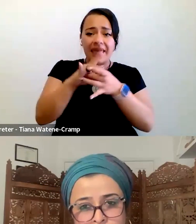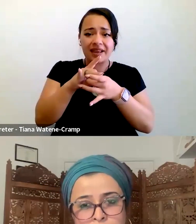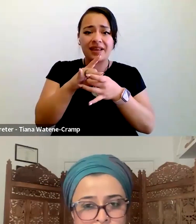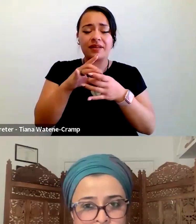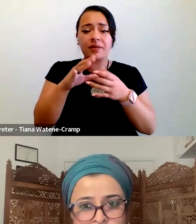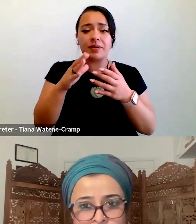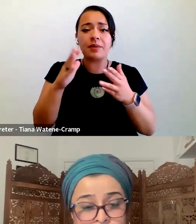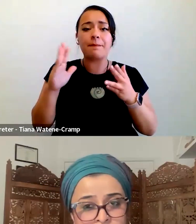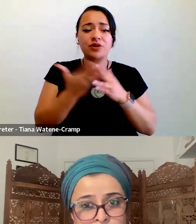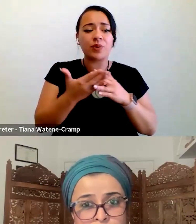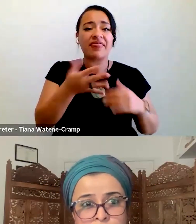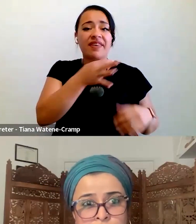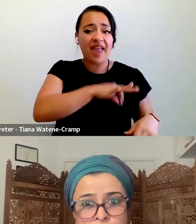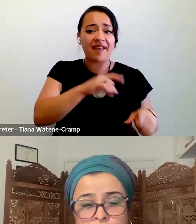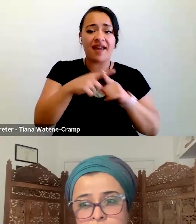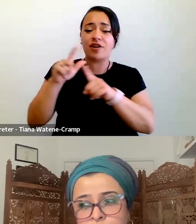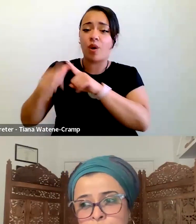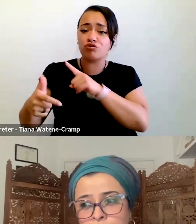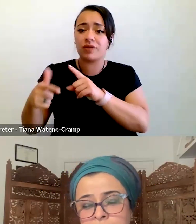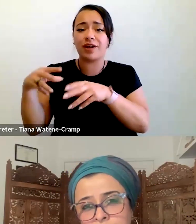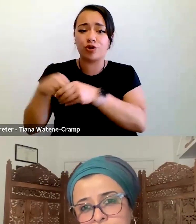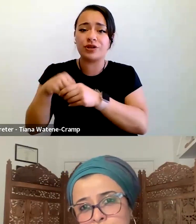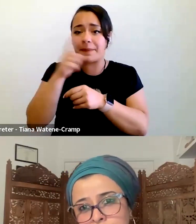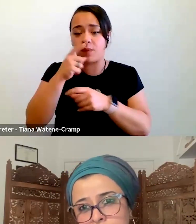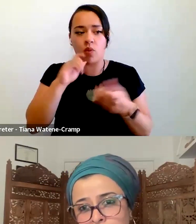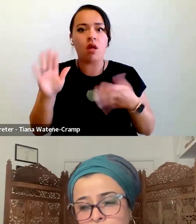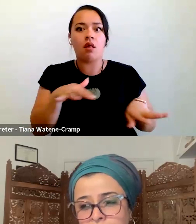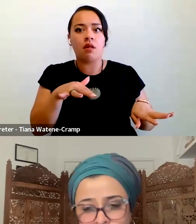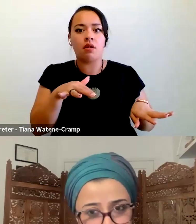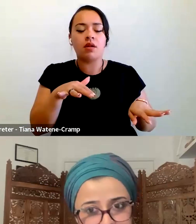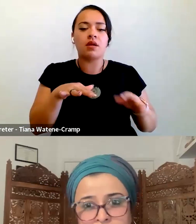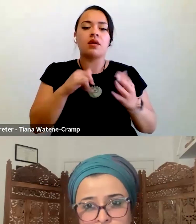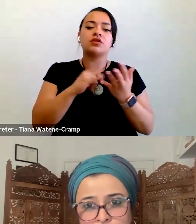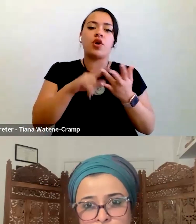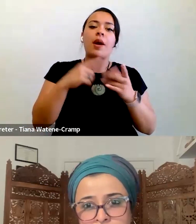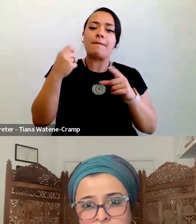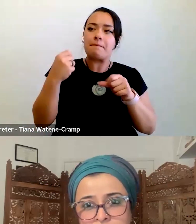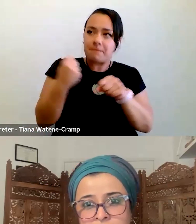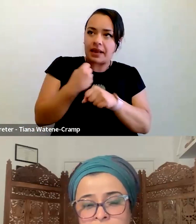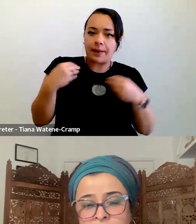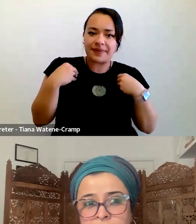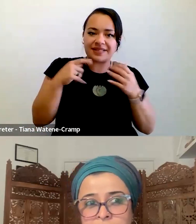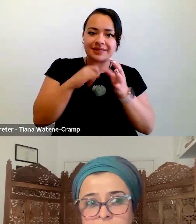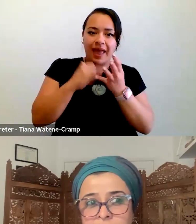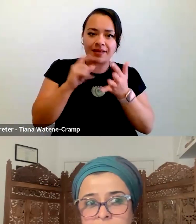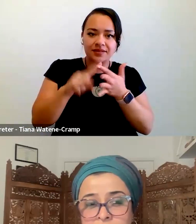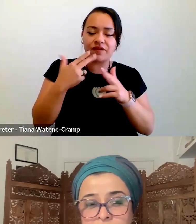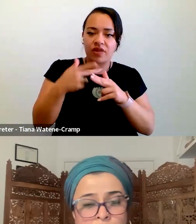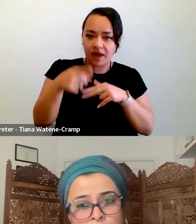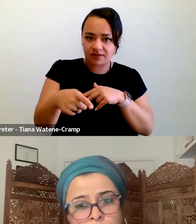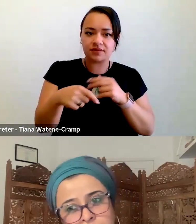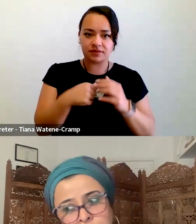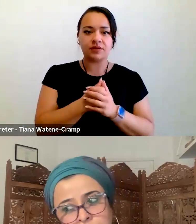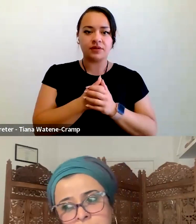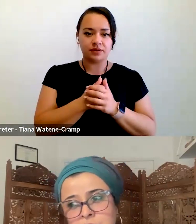inclusion, people pay attention. Sad, but true. So make the fiscal sale, make the business case for it, and then